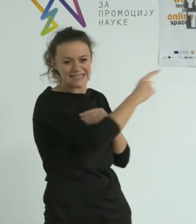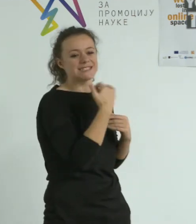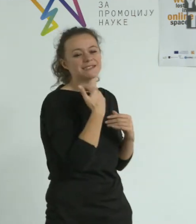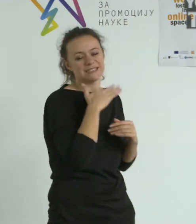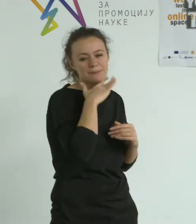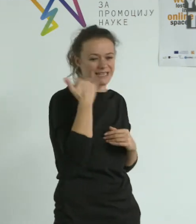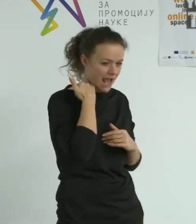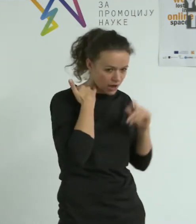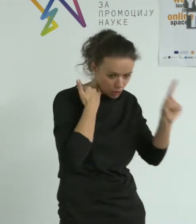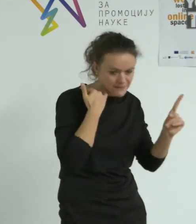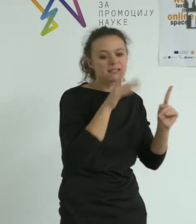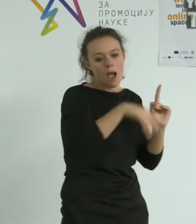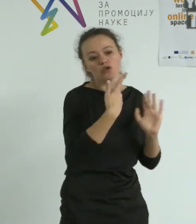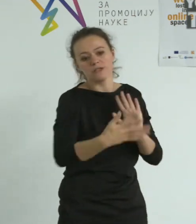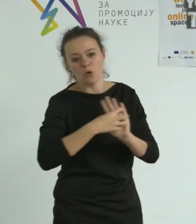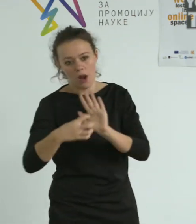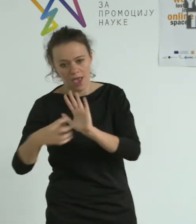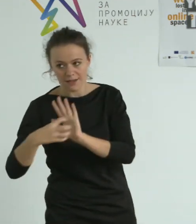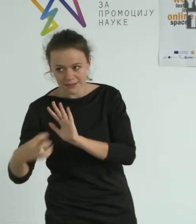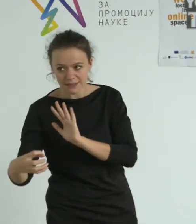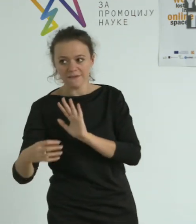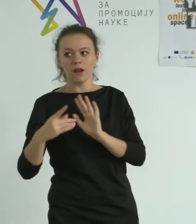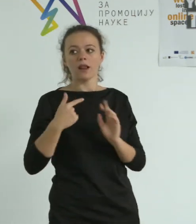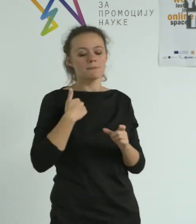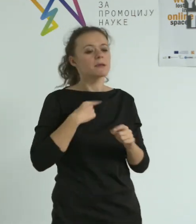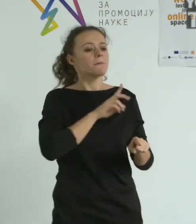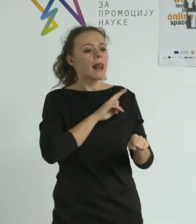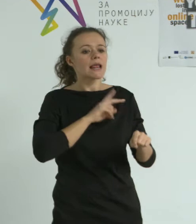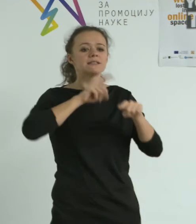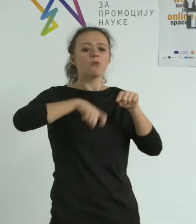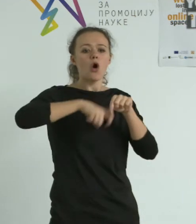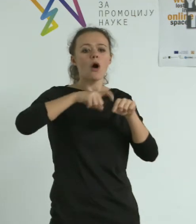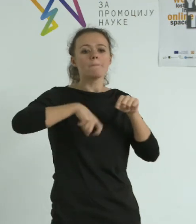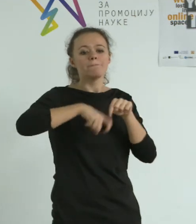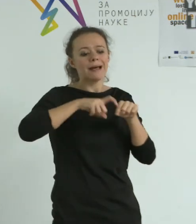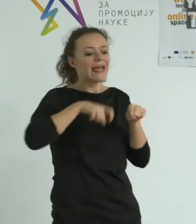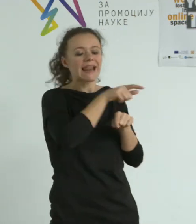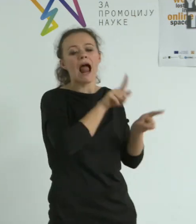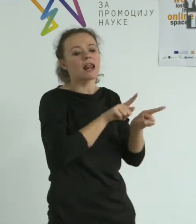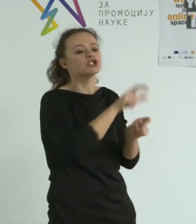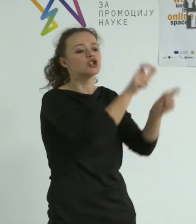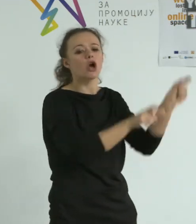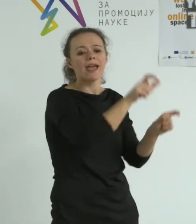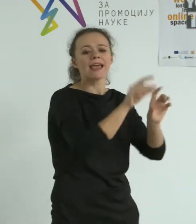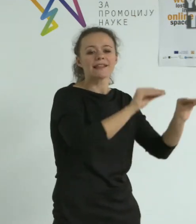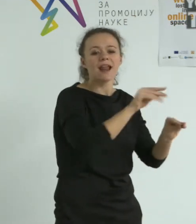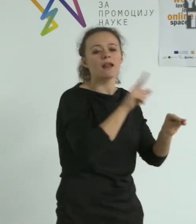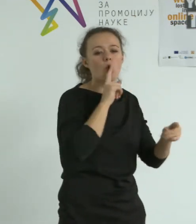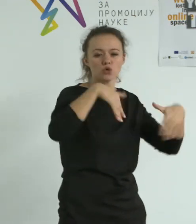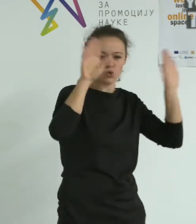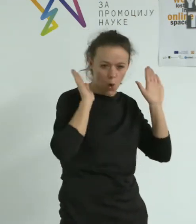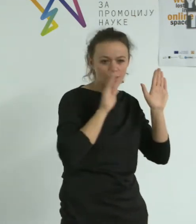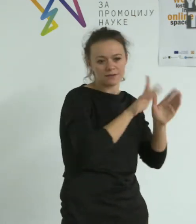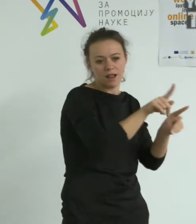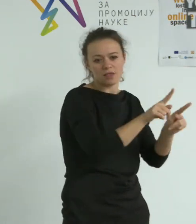continued. I reworked some of the materials from the trainers who dropped out from our group.